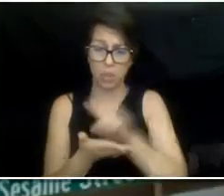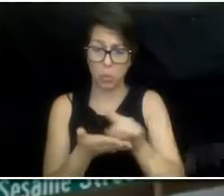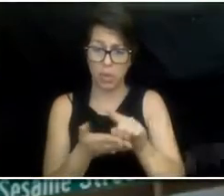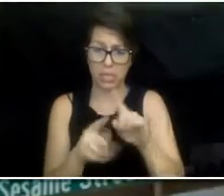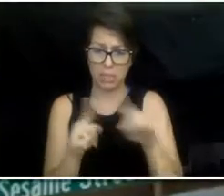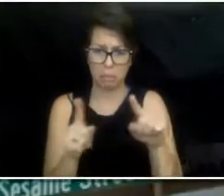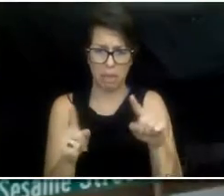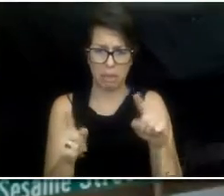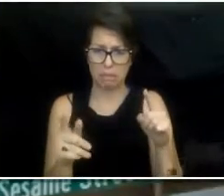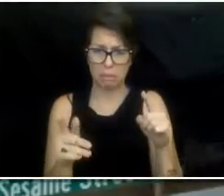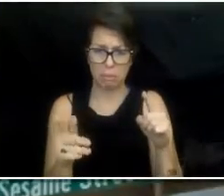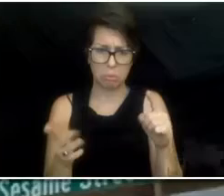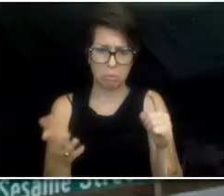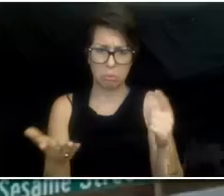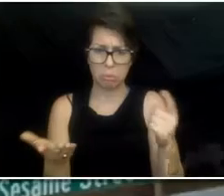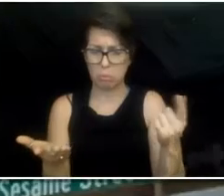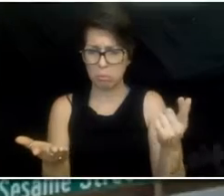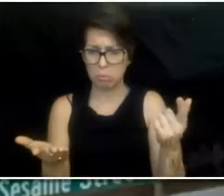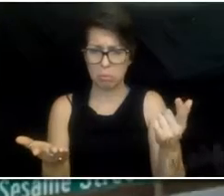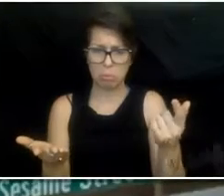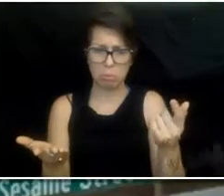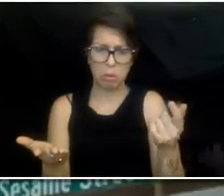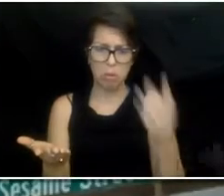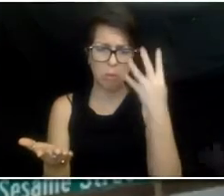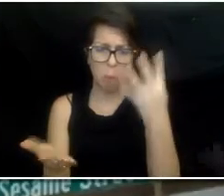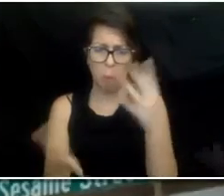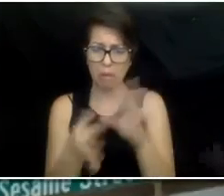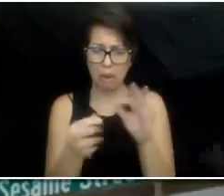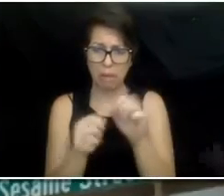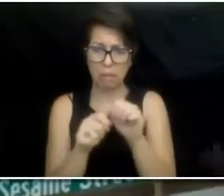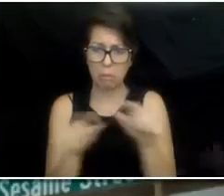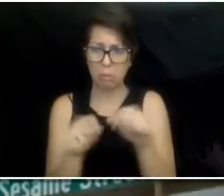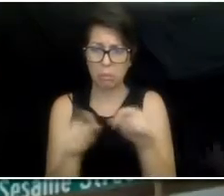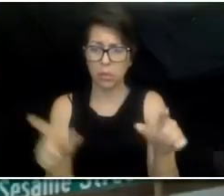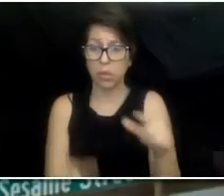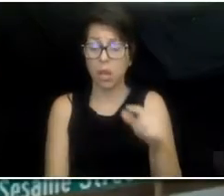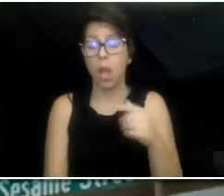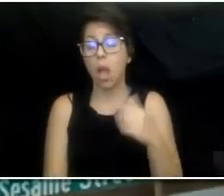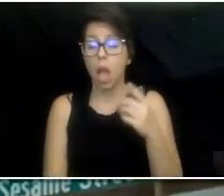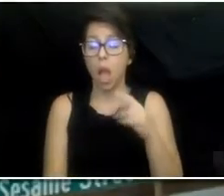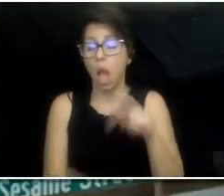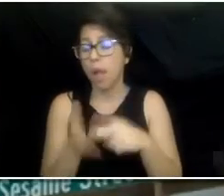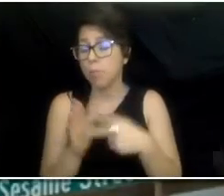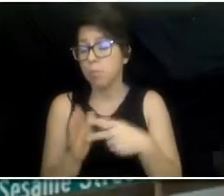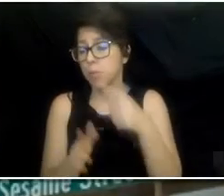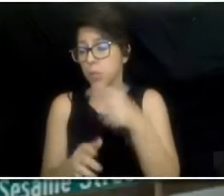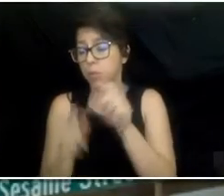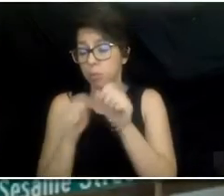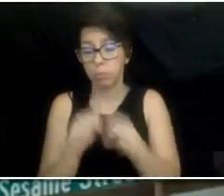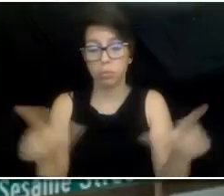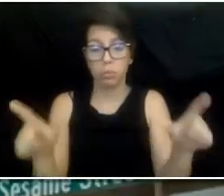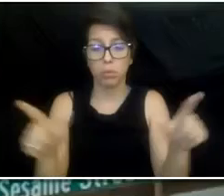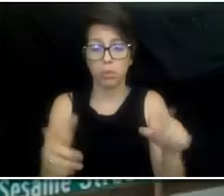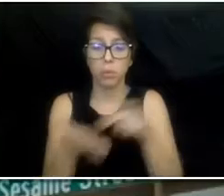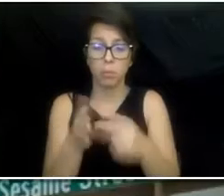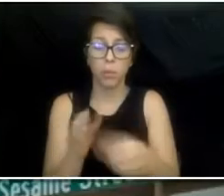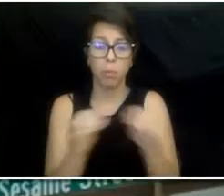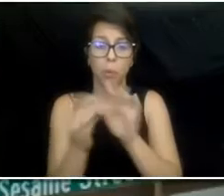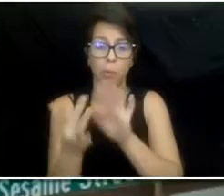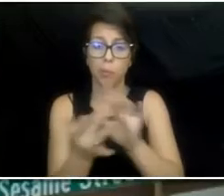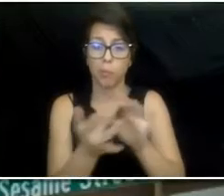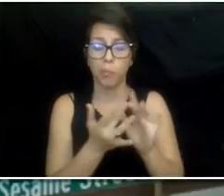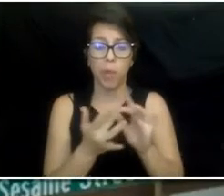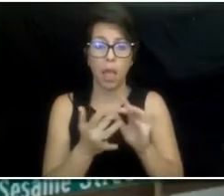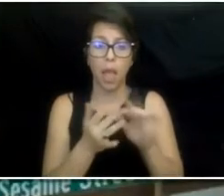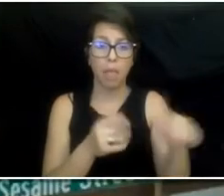um what I haven't heard in your testimony and I wonder if you want to just speak to a little bit is um whether or not you